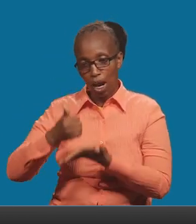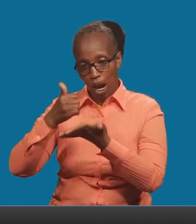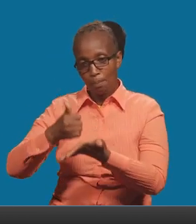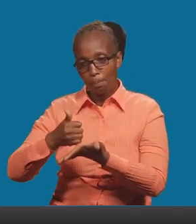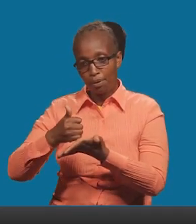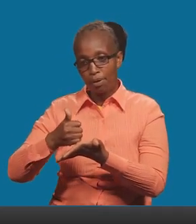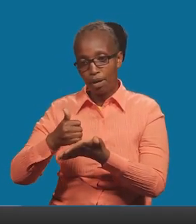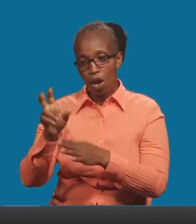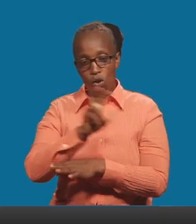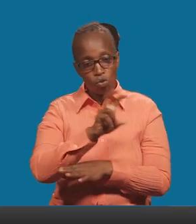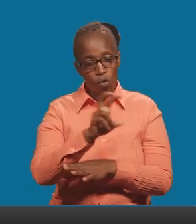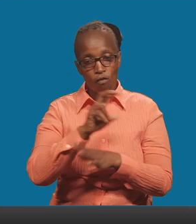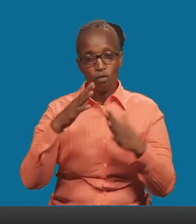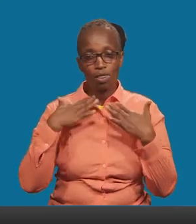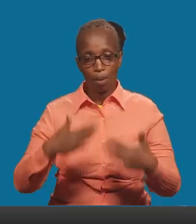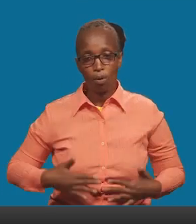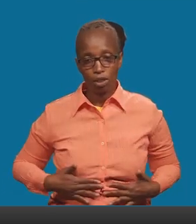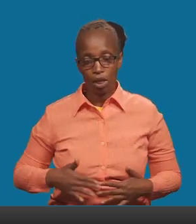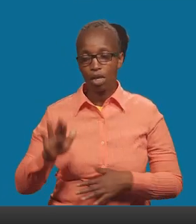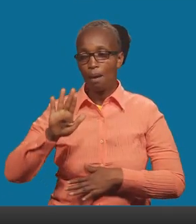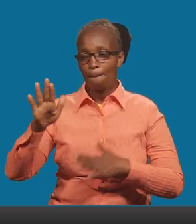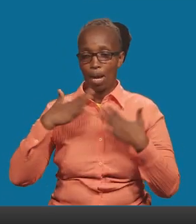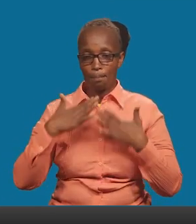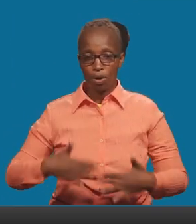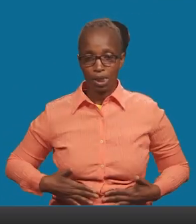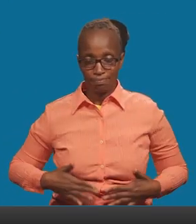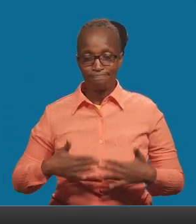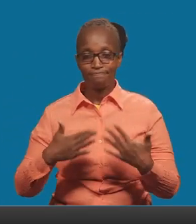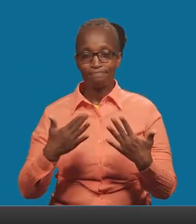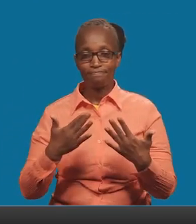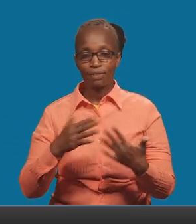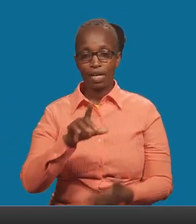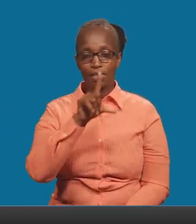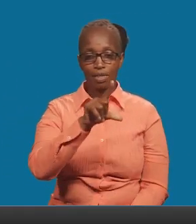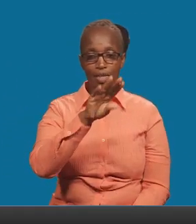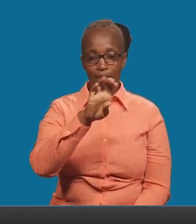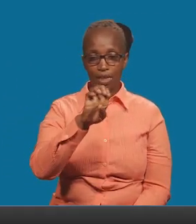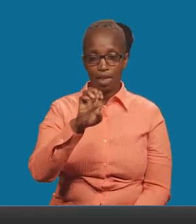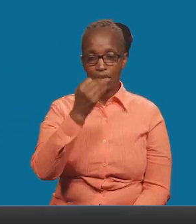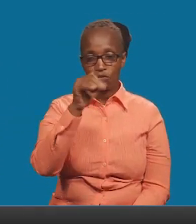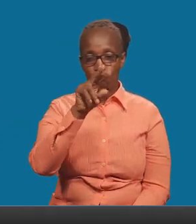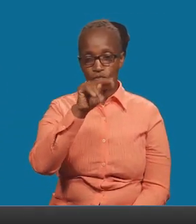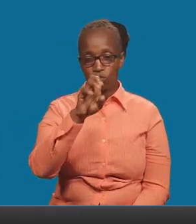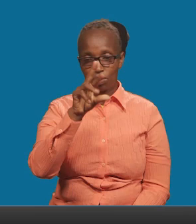mwisho. Mwili wa Mukami Kimathi umelazwa kwenye makafani ya Lee jijini Nairobi.